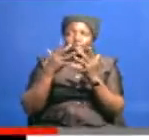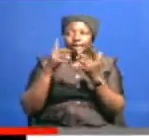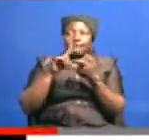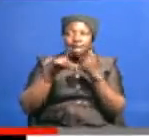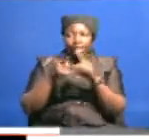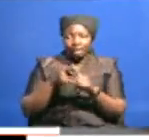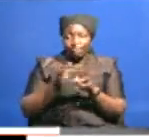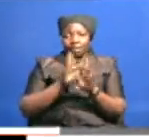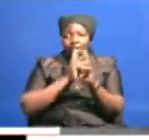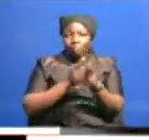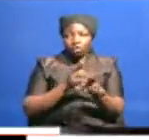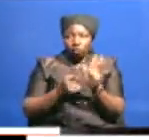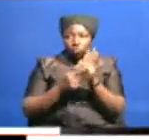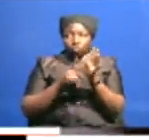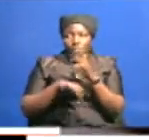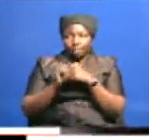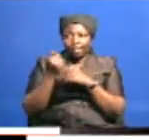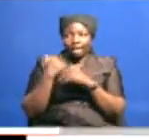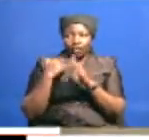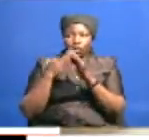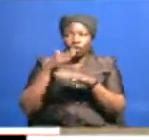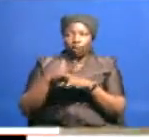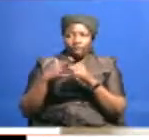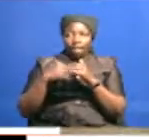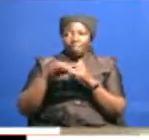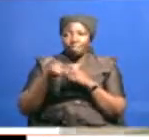indicated that Kenya has more than 900 minerals that are